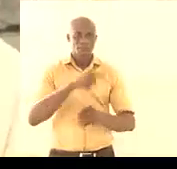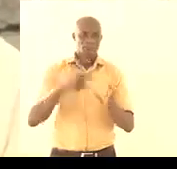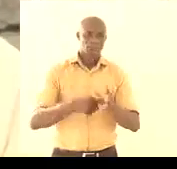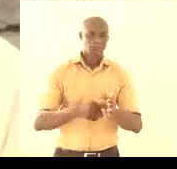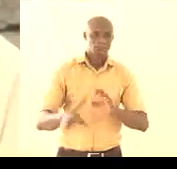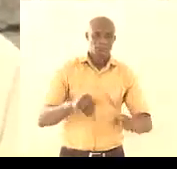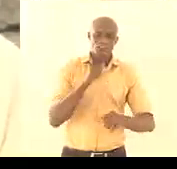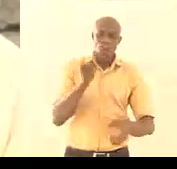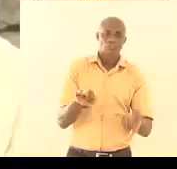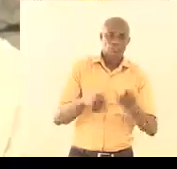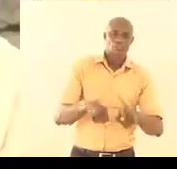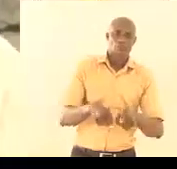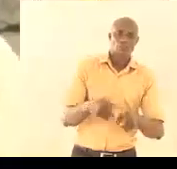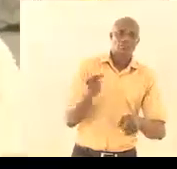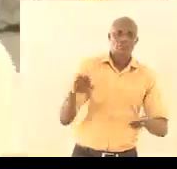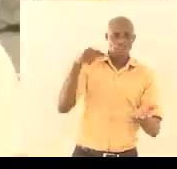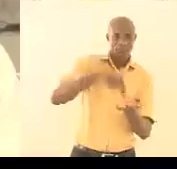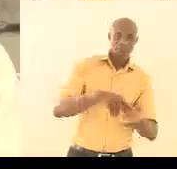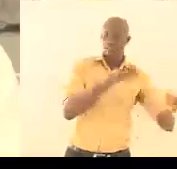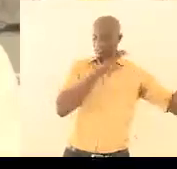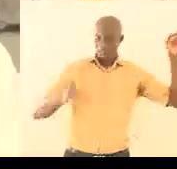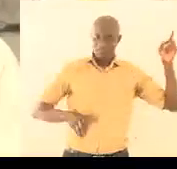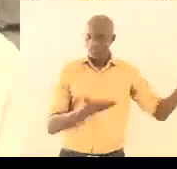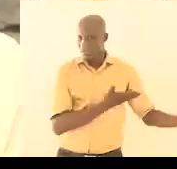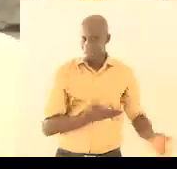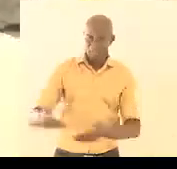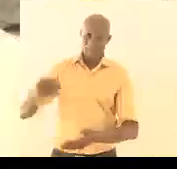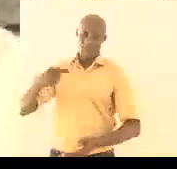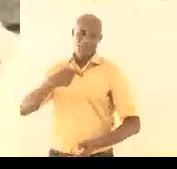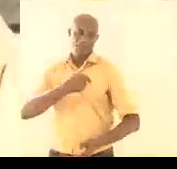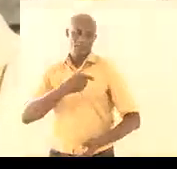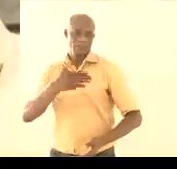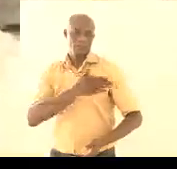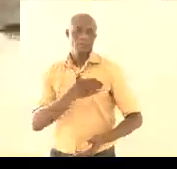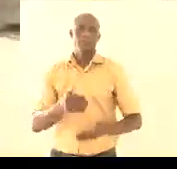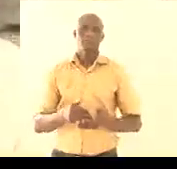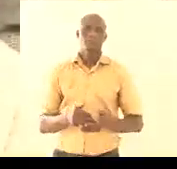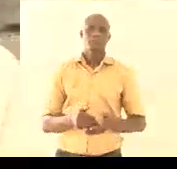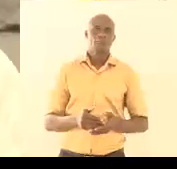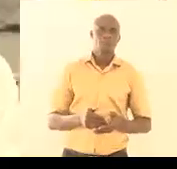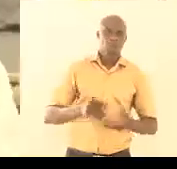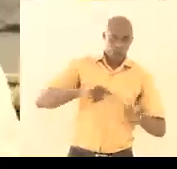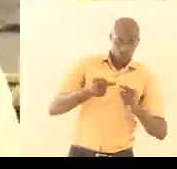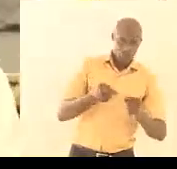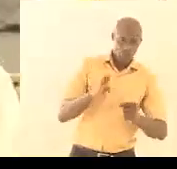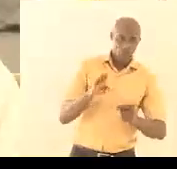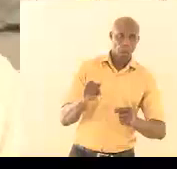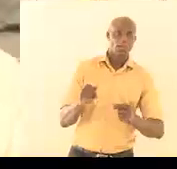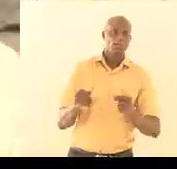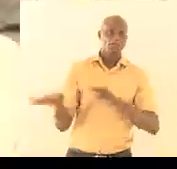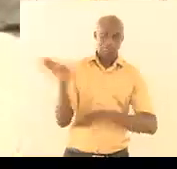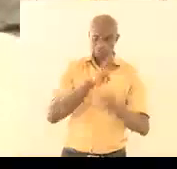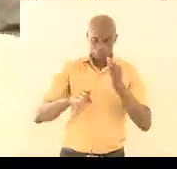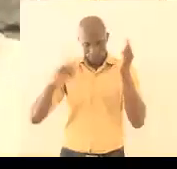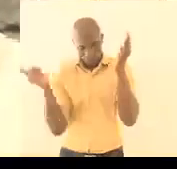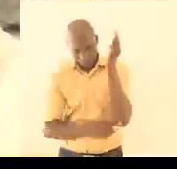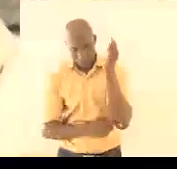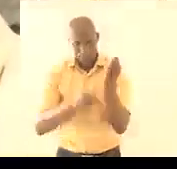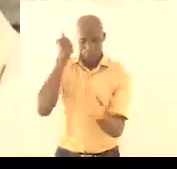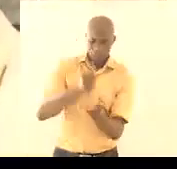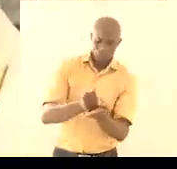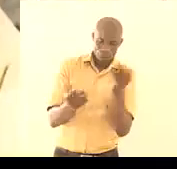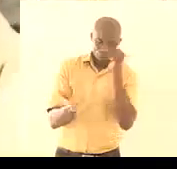happen. The risen Christ still carried what? Scars of the wounds caused by humiliation and torture